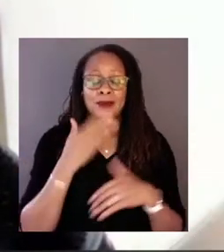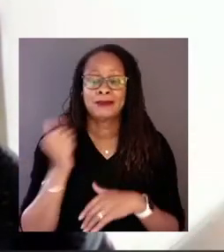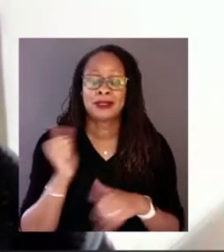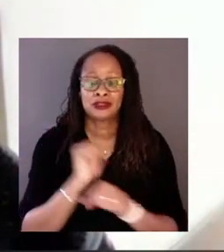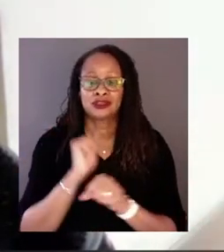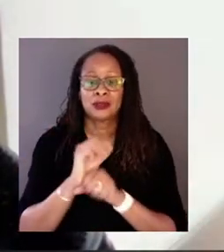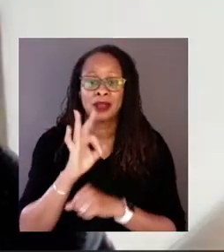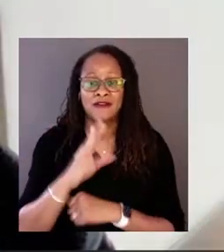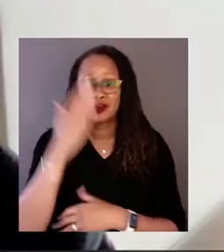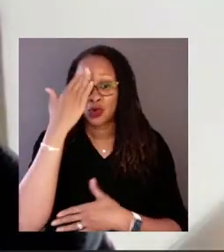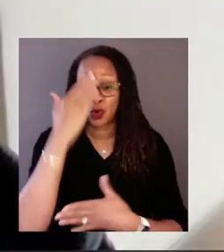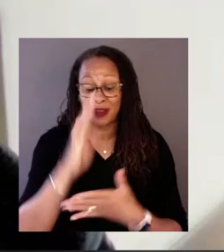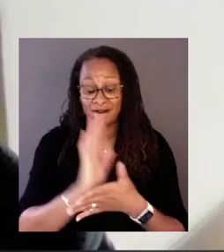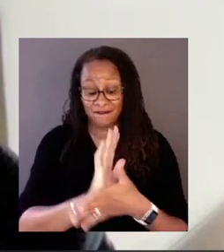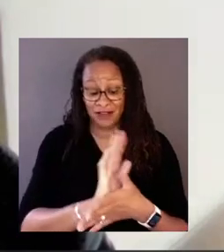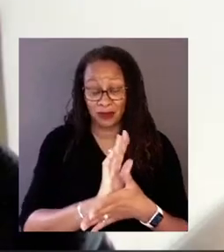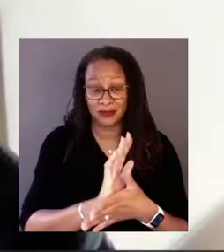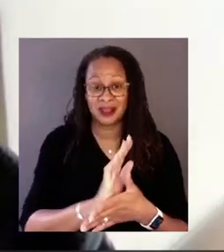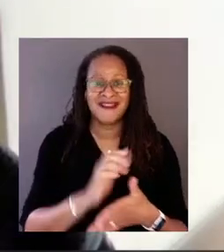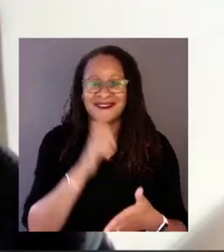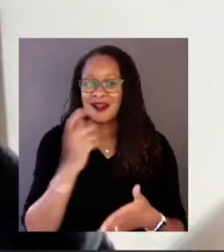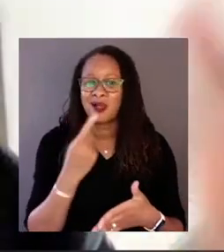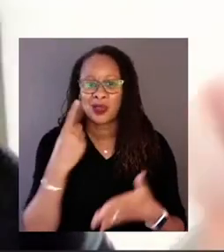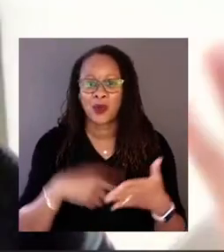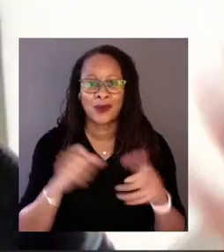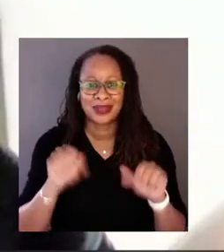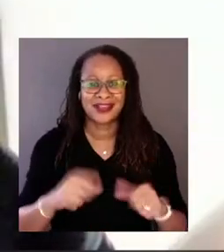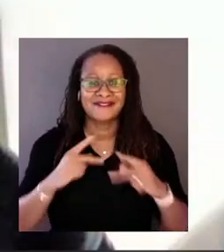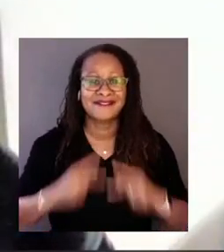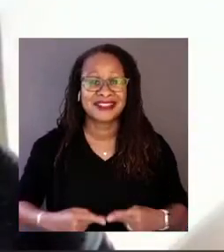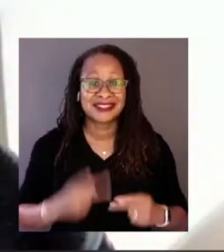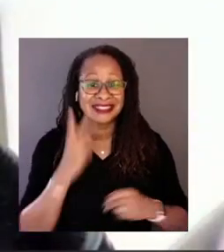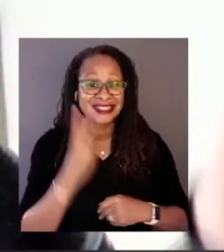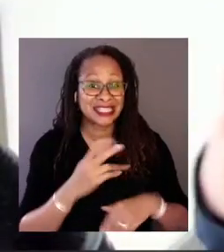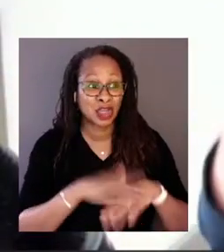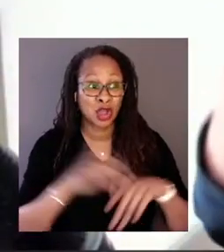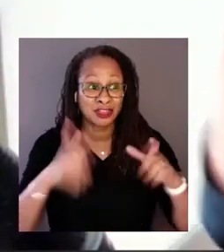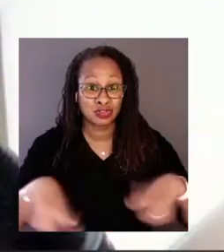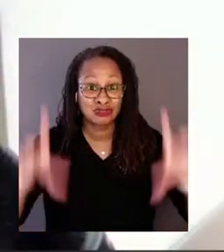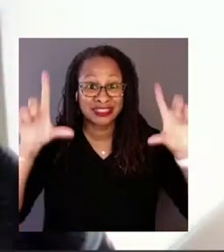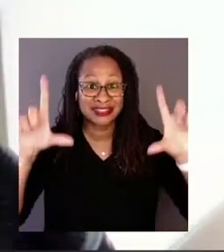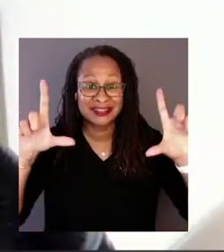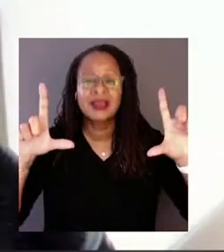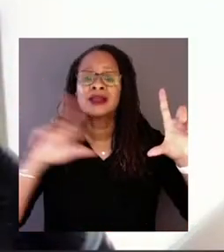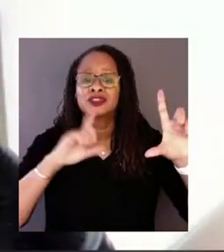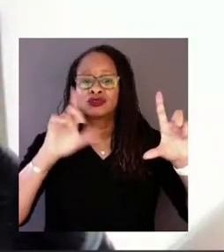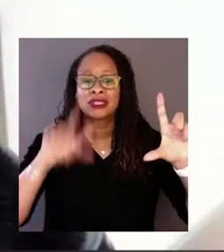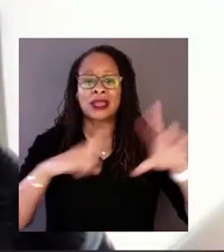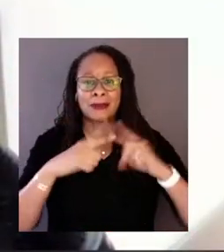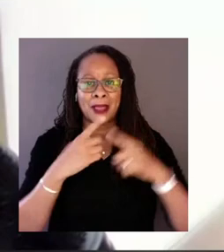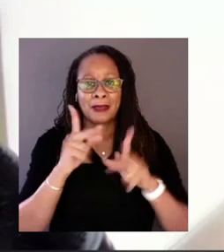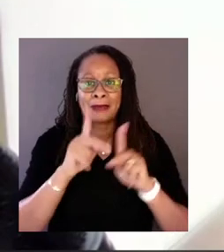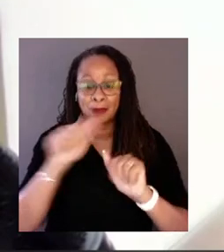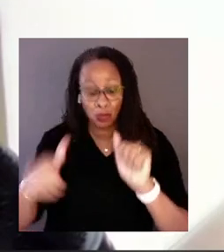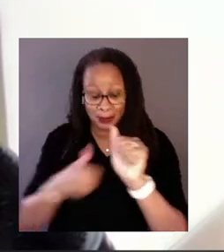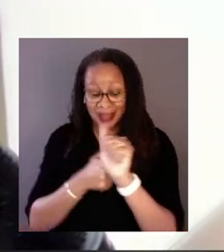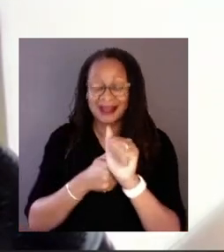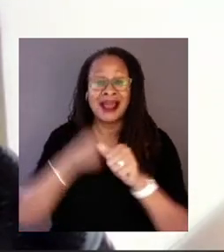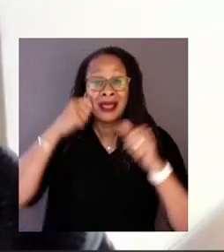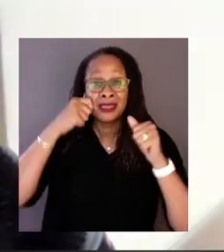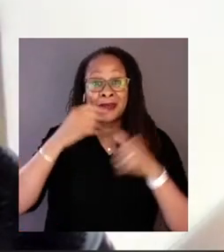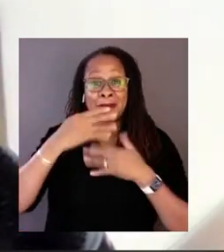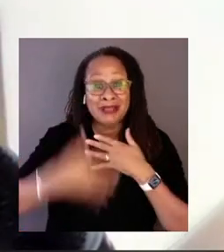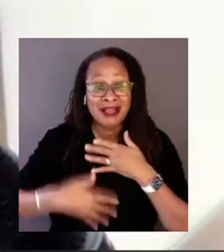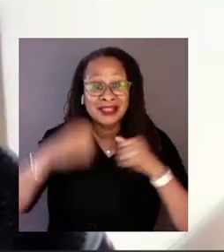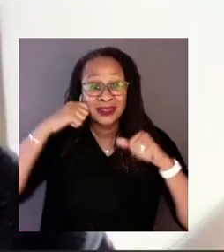films aren't just what we can physically see on the screen. It's about the people that put in the blood, sweat, and tears behind the